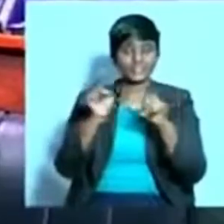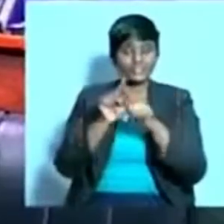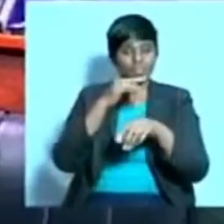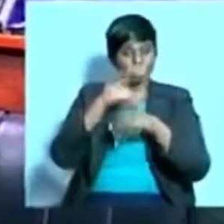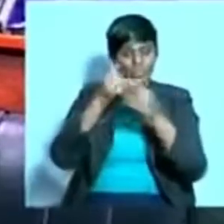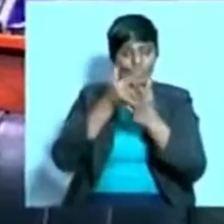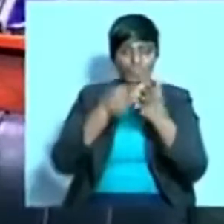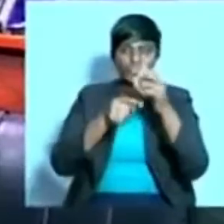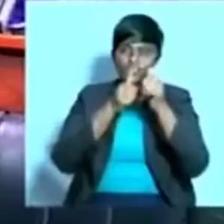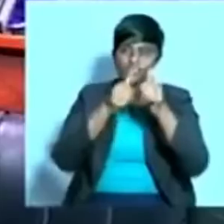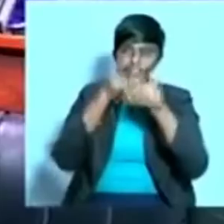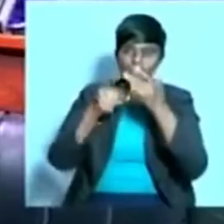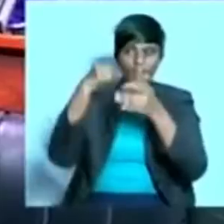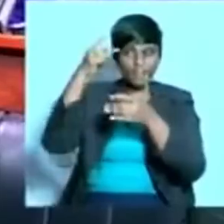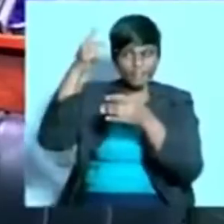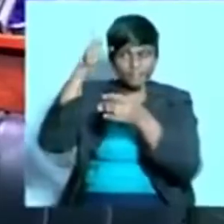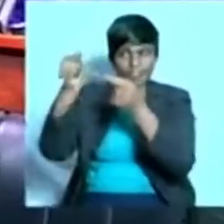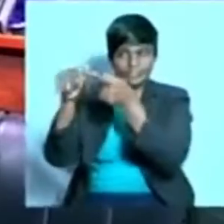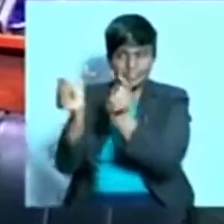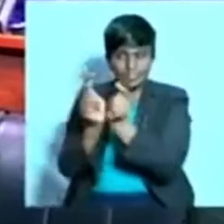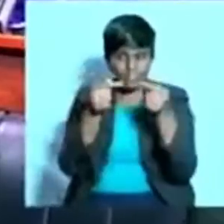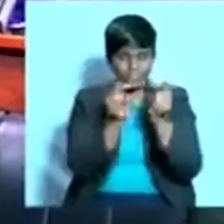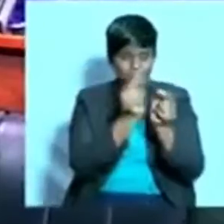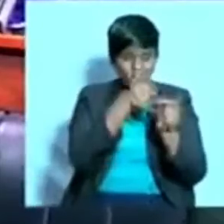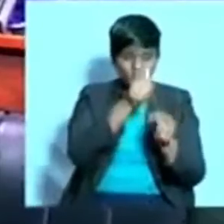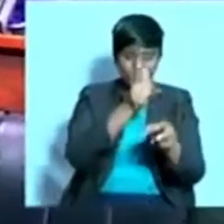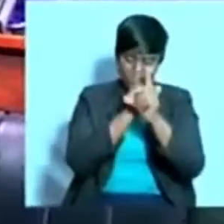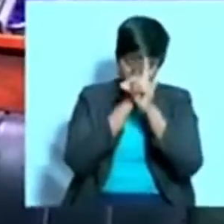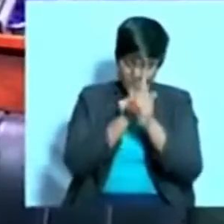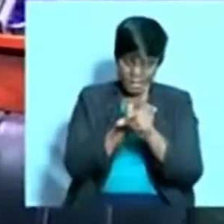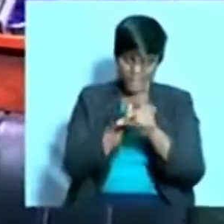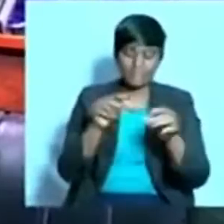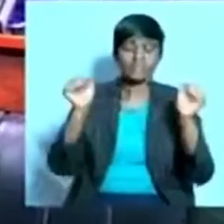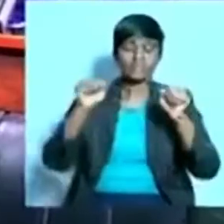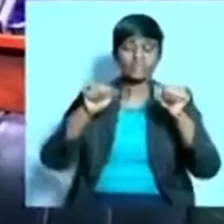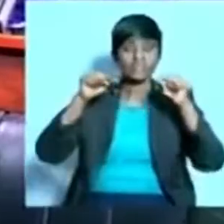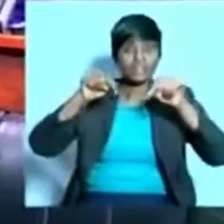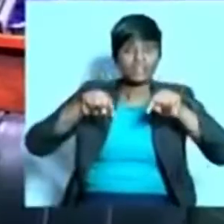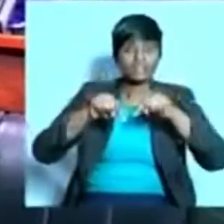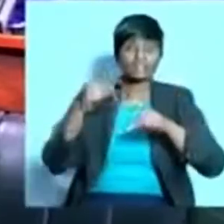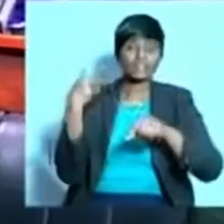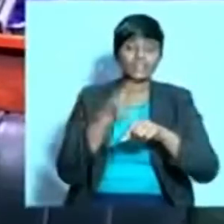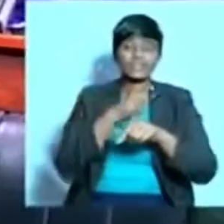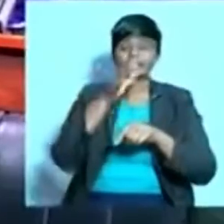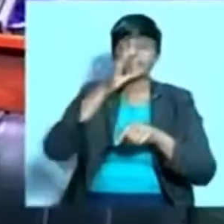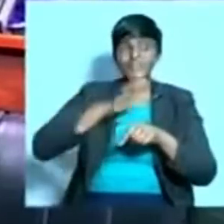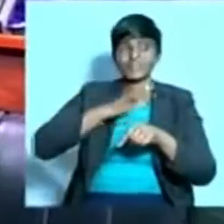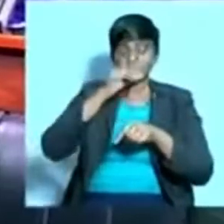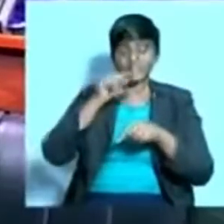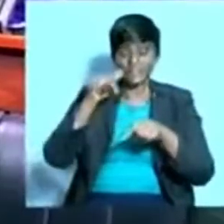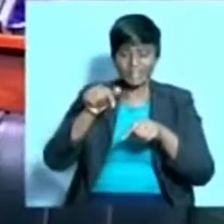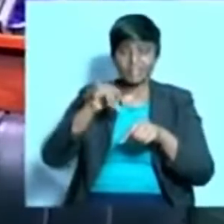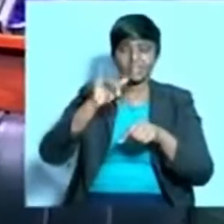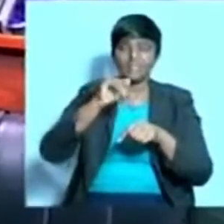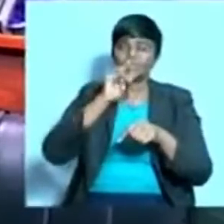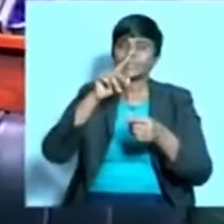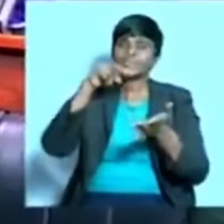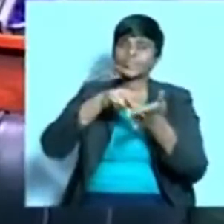go by what political groupings decide. This House, Madam Speaker, stands to be